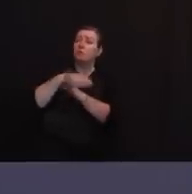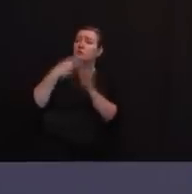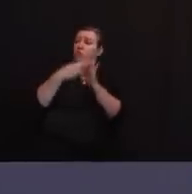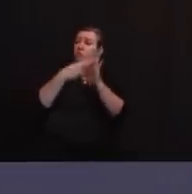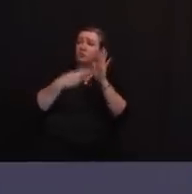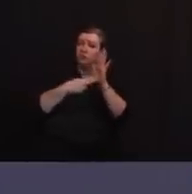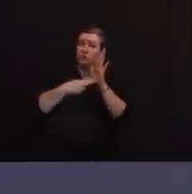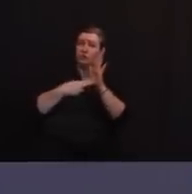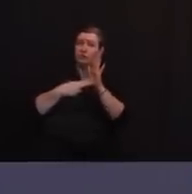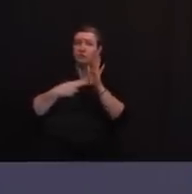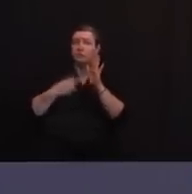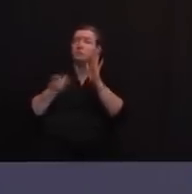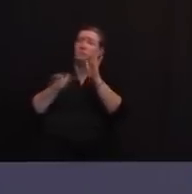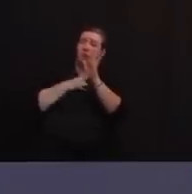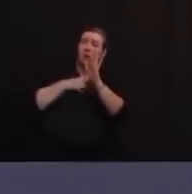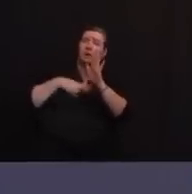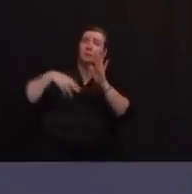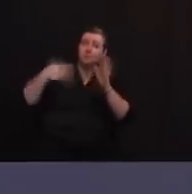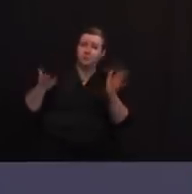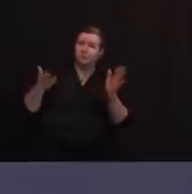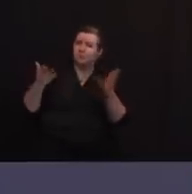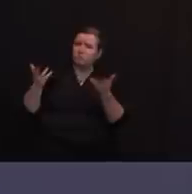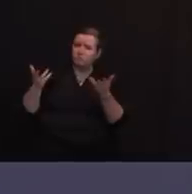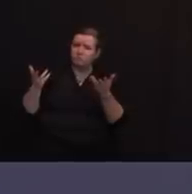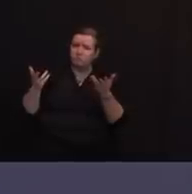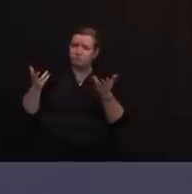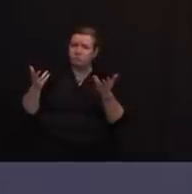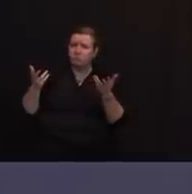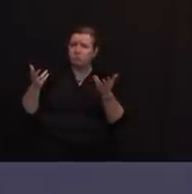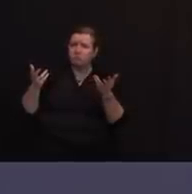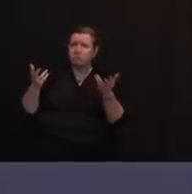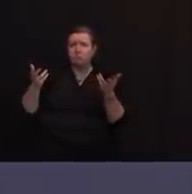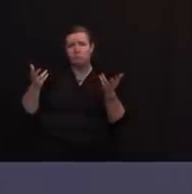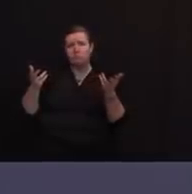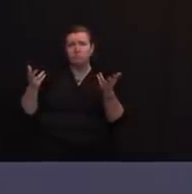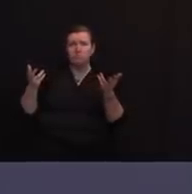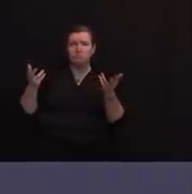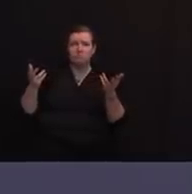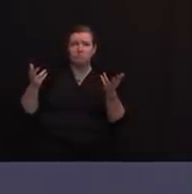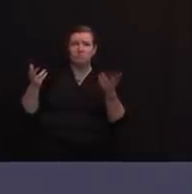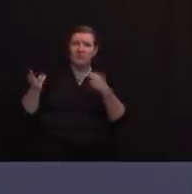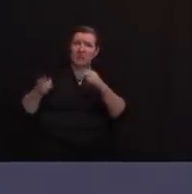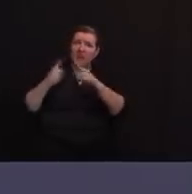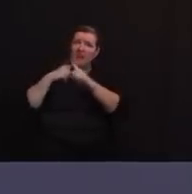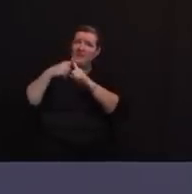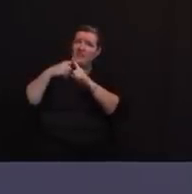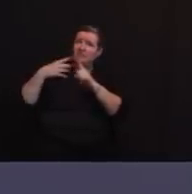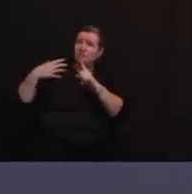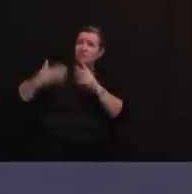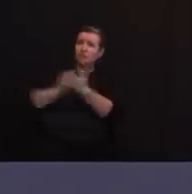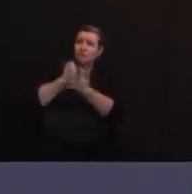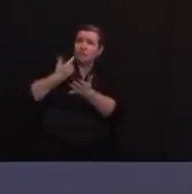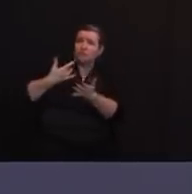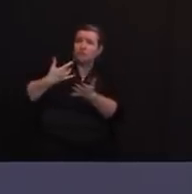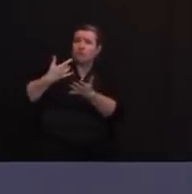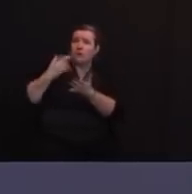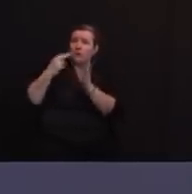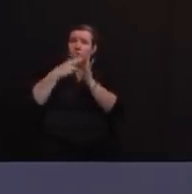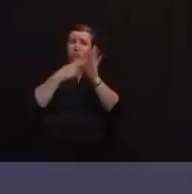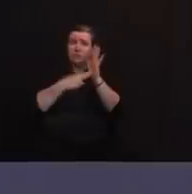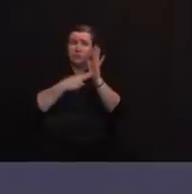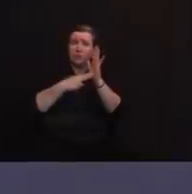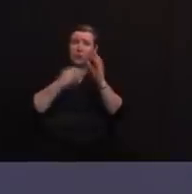Do you get any advantage in terms of your place in line if you do a pre-registration to get